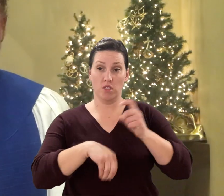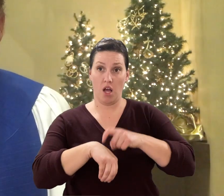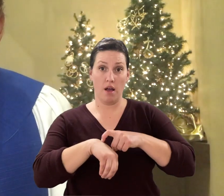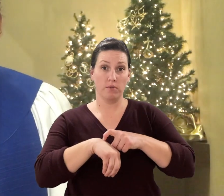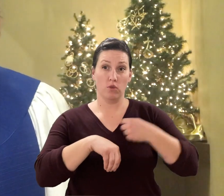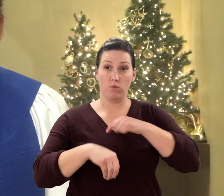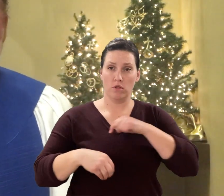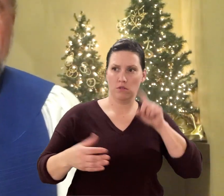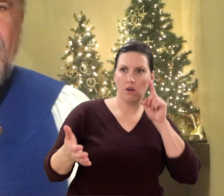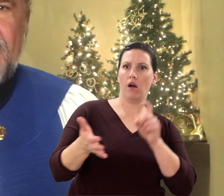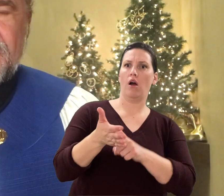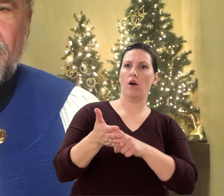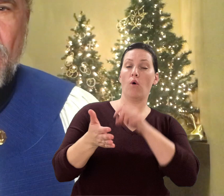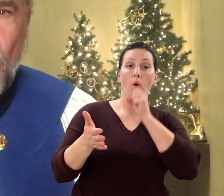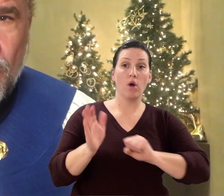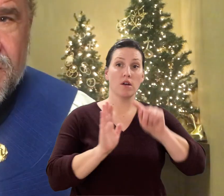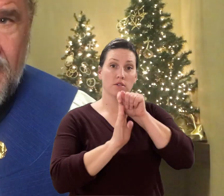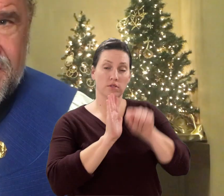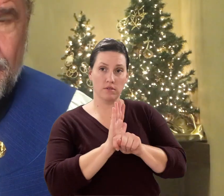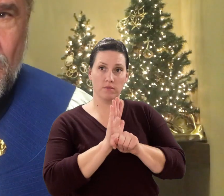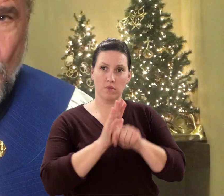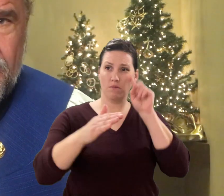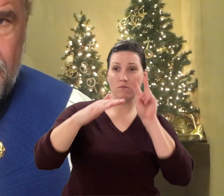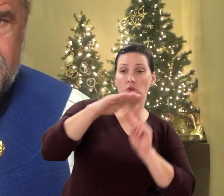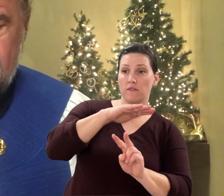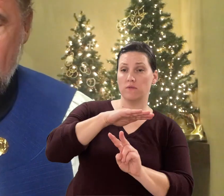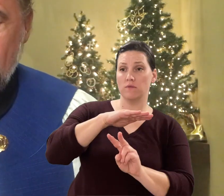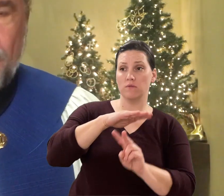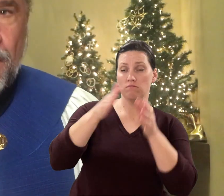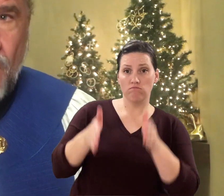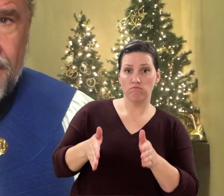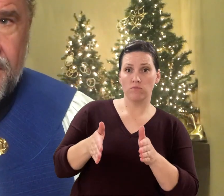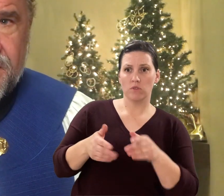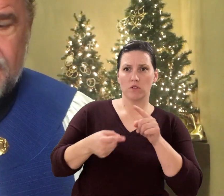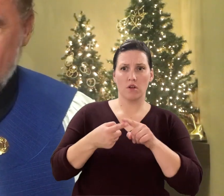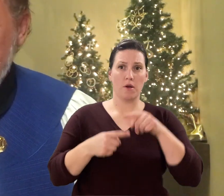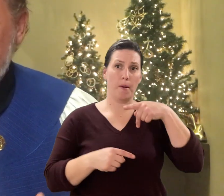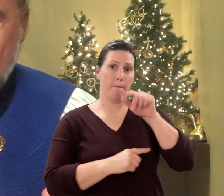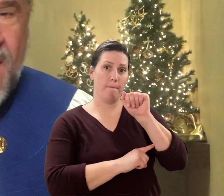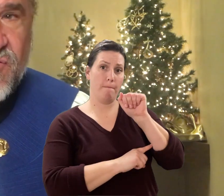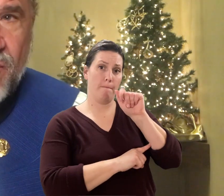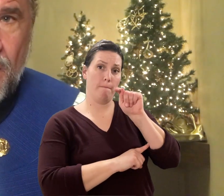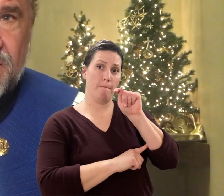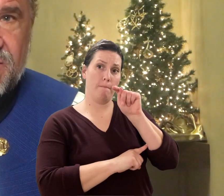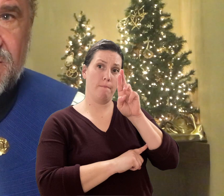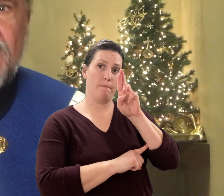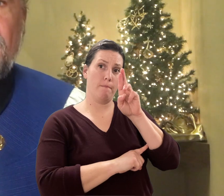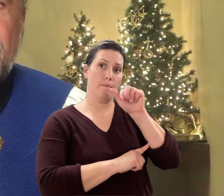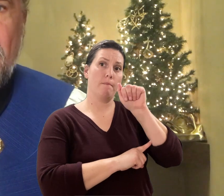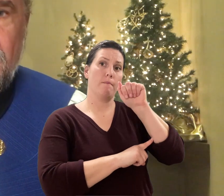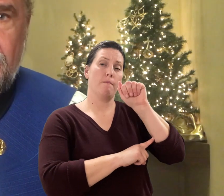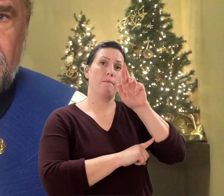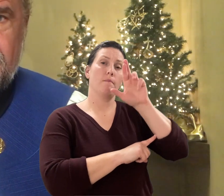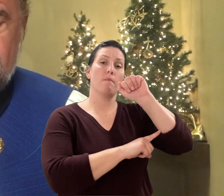time, we could look at the Old Testament witness from the prophets, the patriarchs,